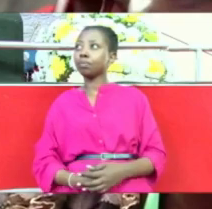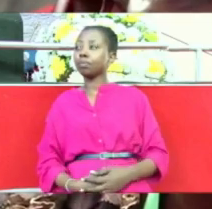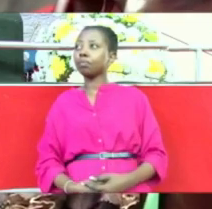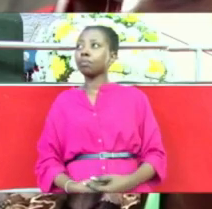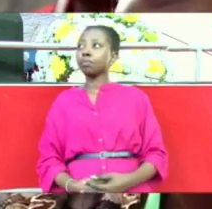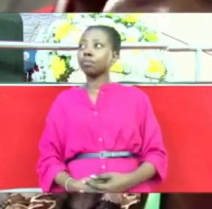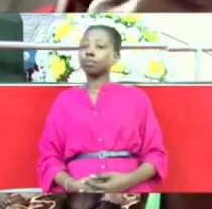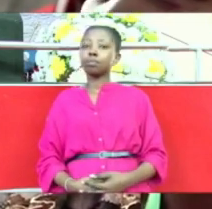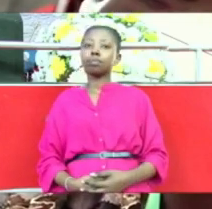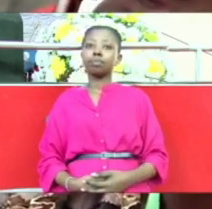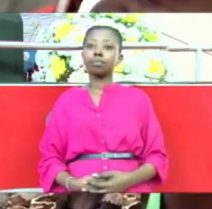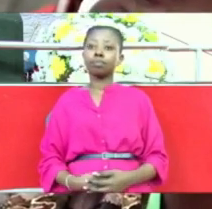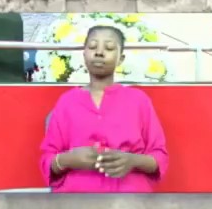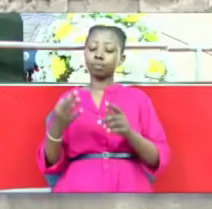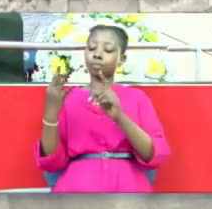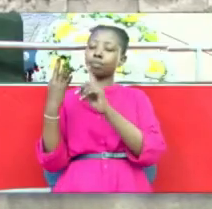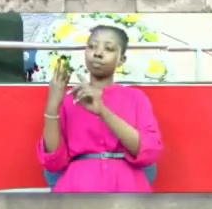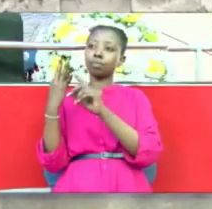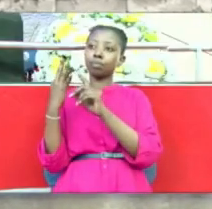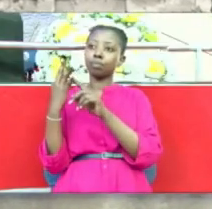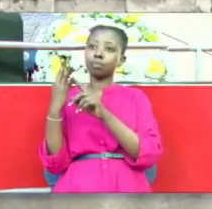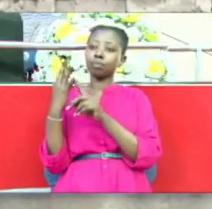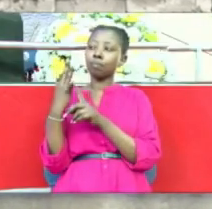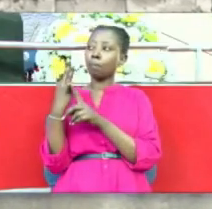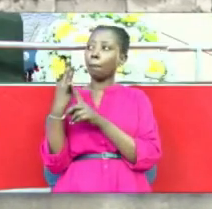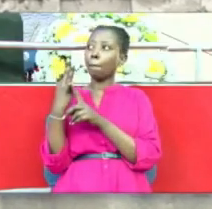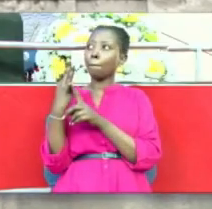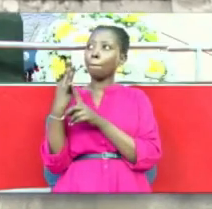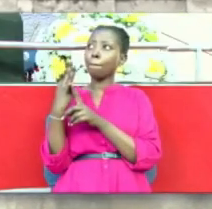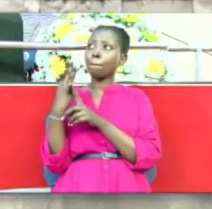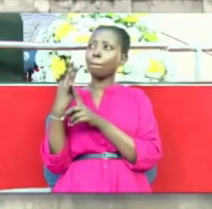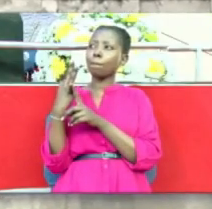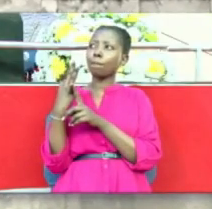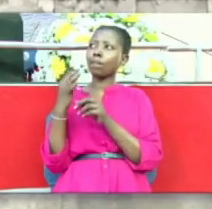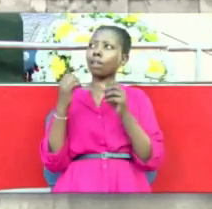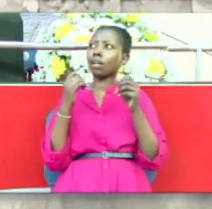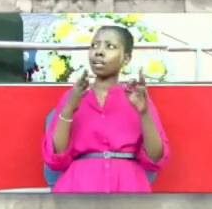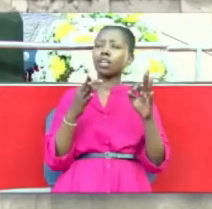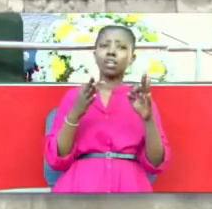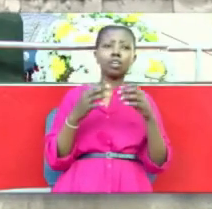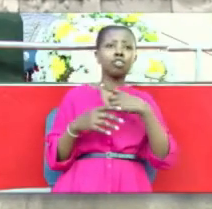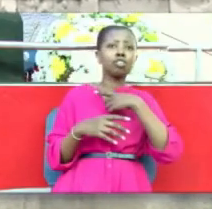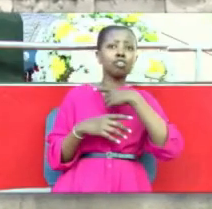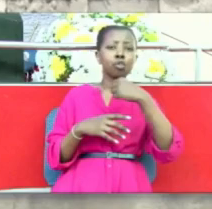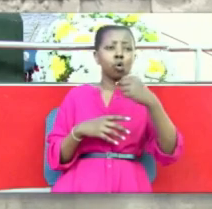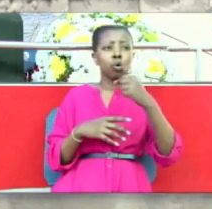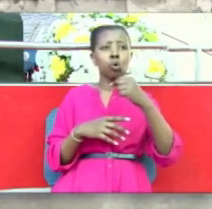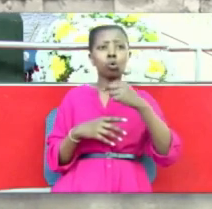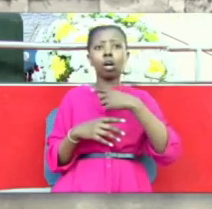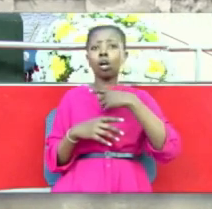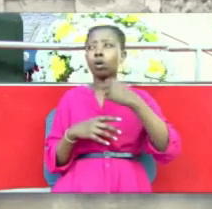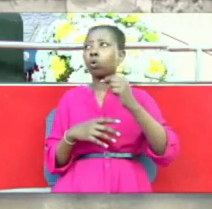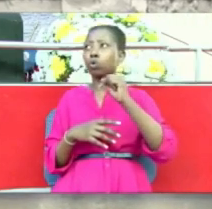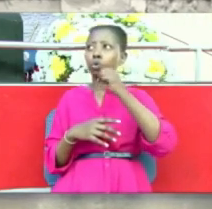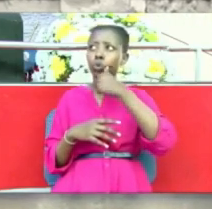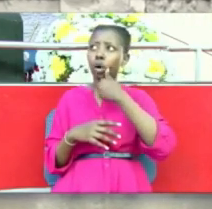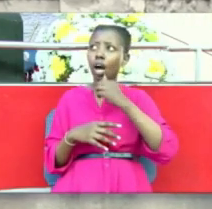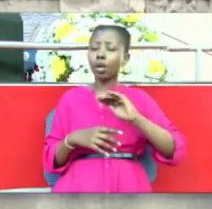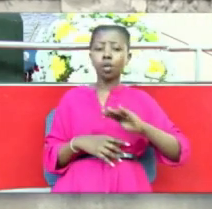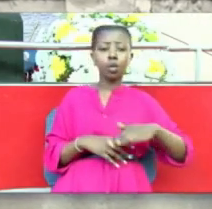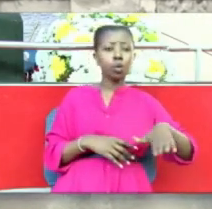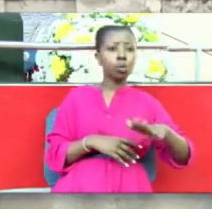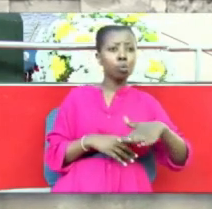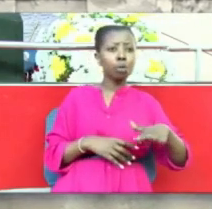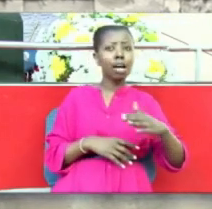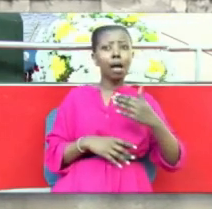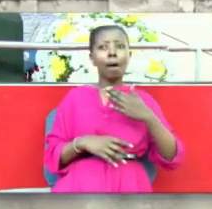The third thing before I start preaching. If I'm going to get to a new territory, my eyes have